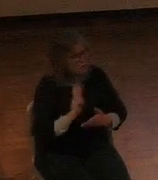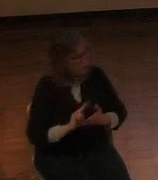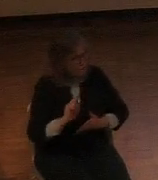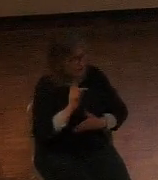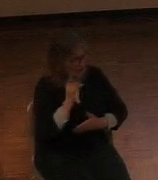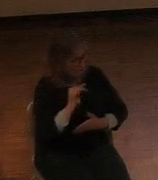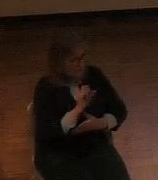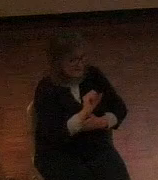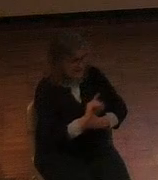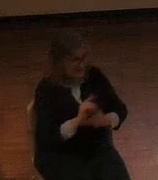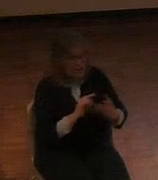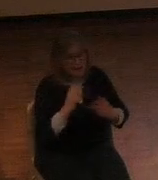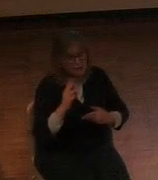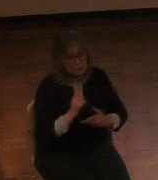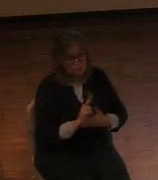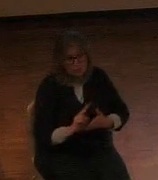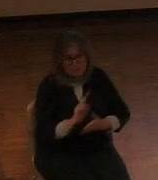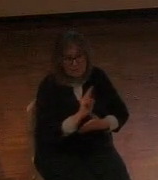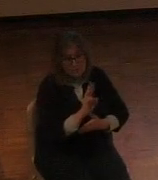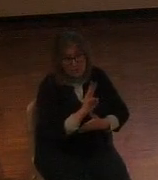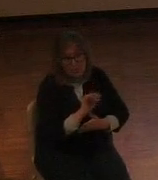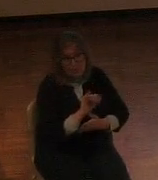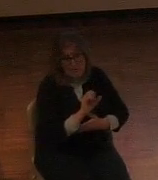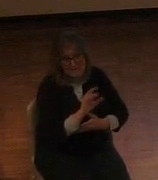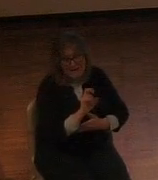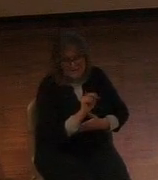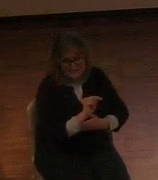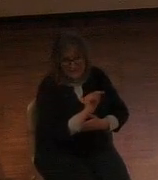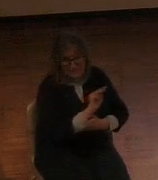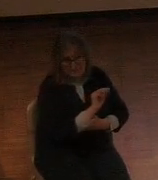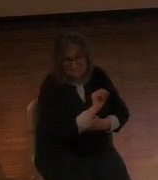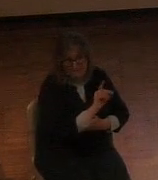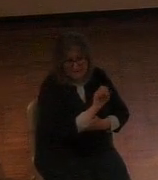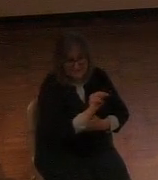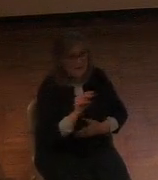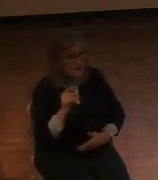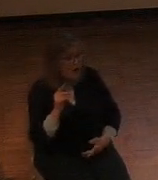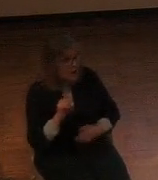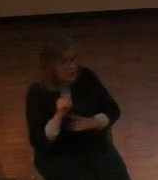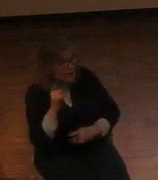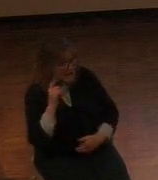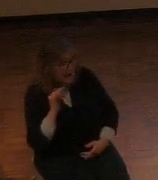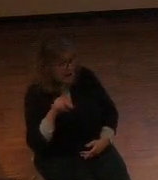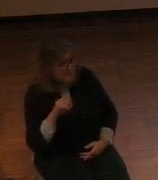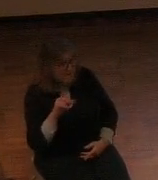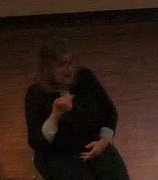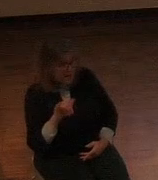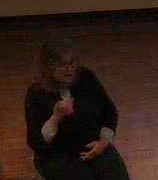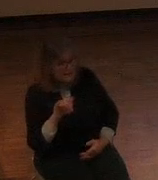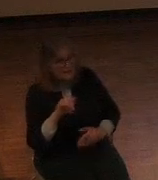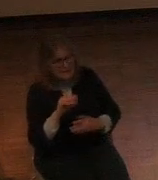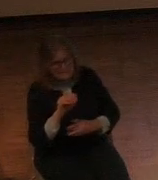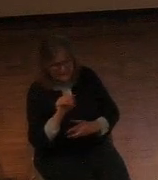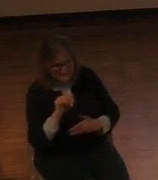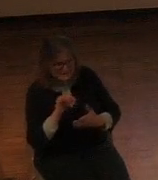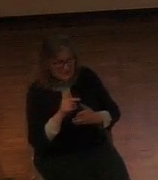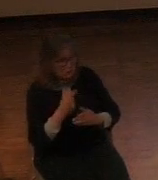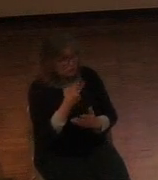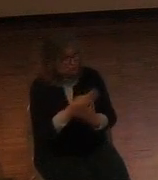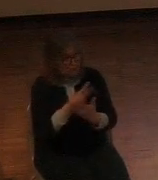University of Wisconsin at Madison, Cal Poly, in a Media Studies graduate course, and included in a